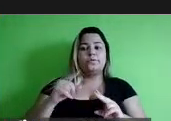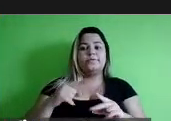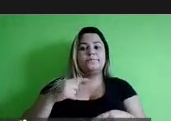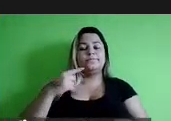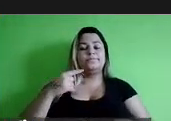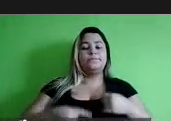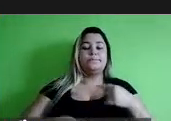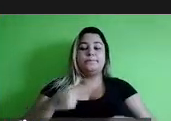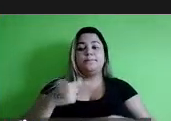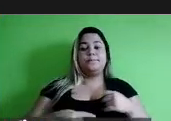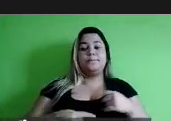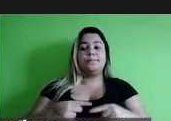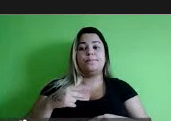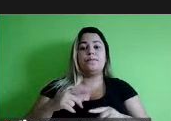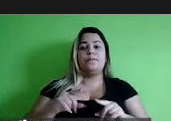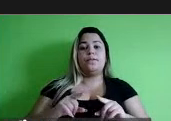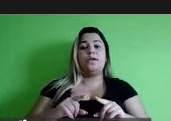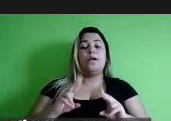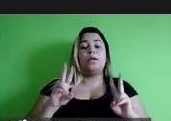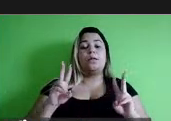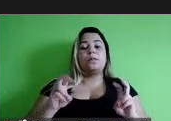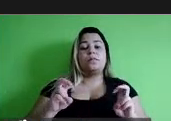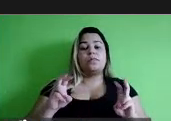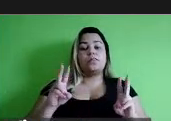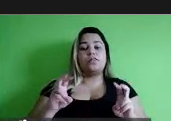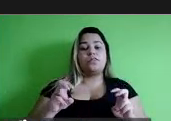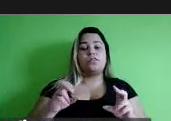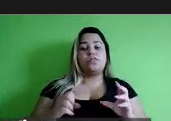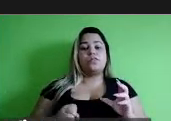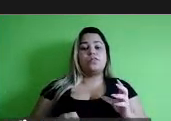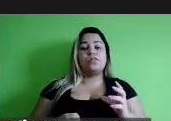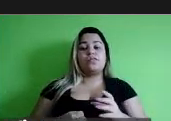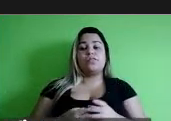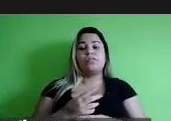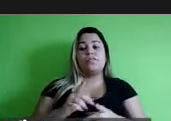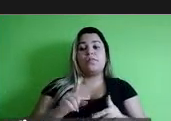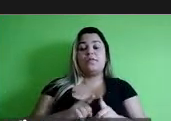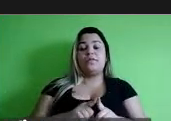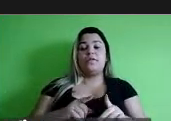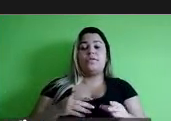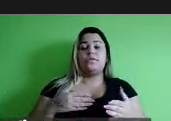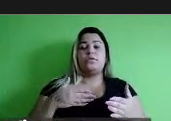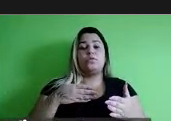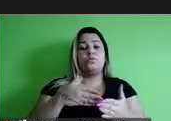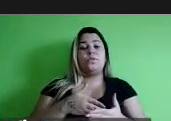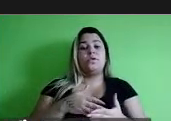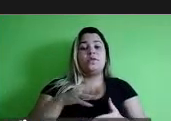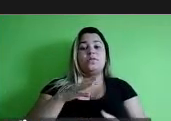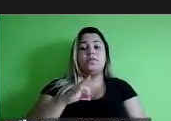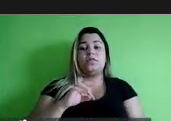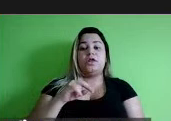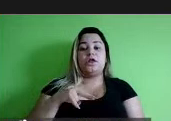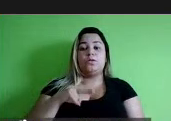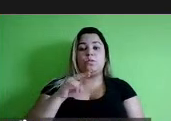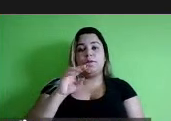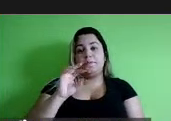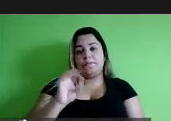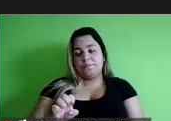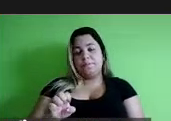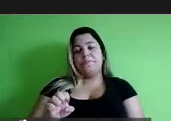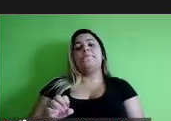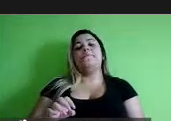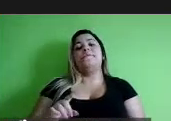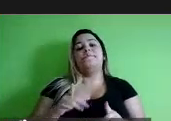managers from SUS discuss the system and how to perform actions in health in order to not surpass a